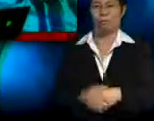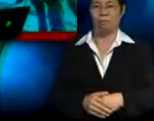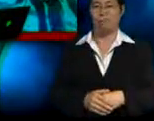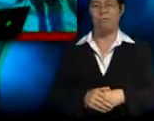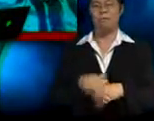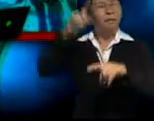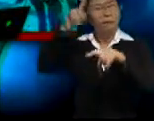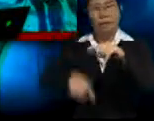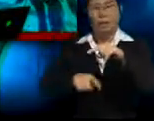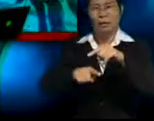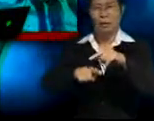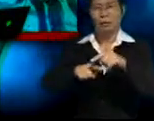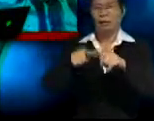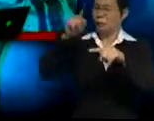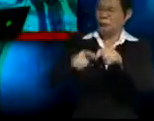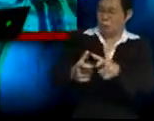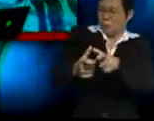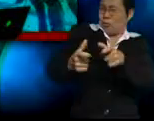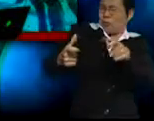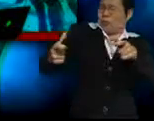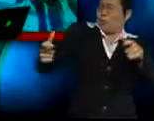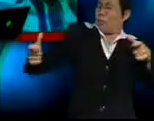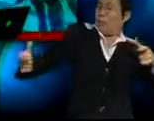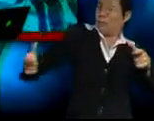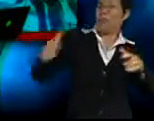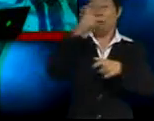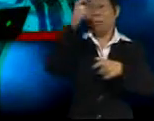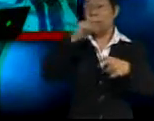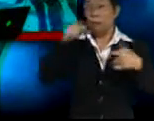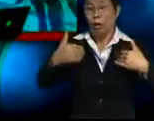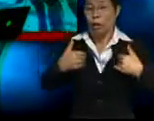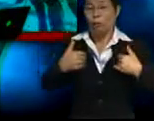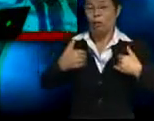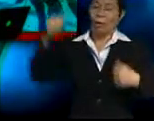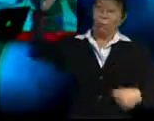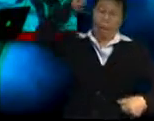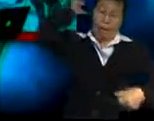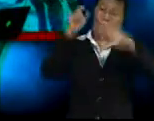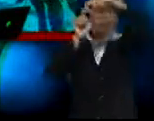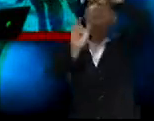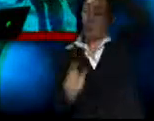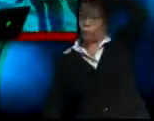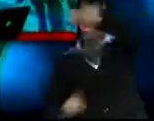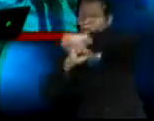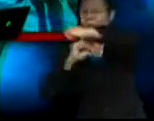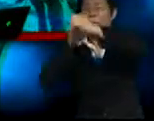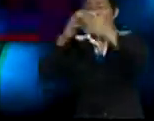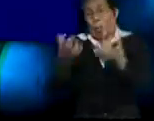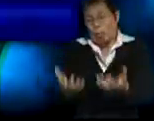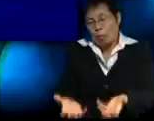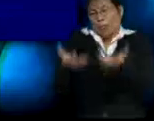They cannot grow too large because they do not have the backbone to support their weight.